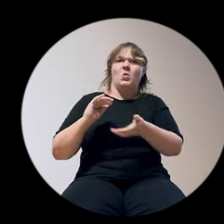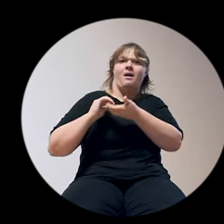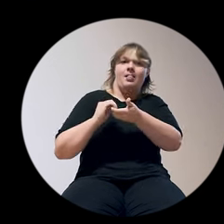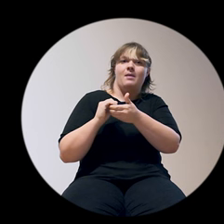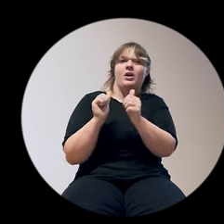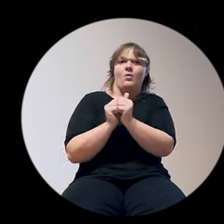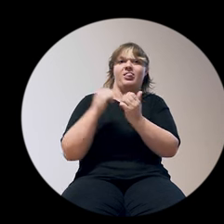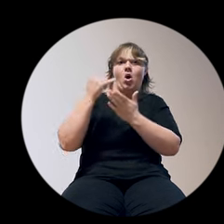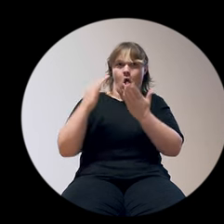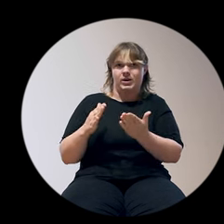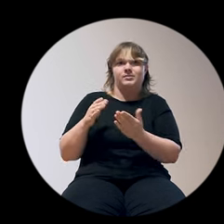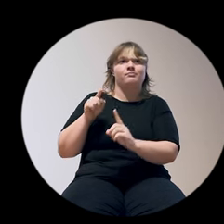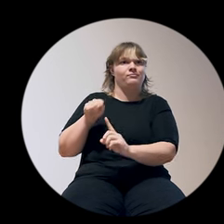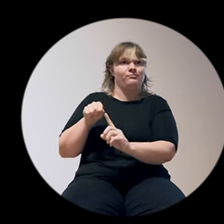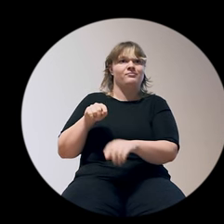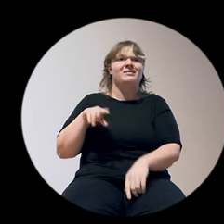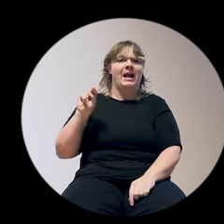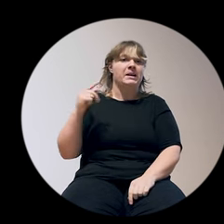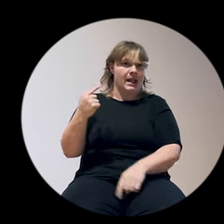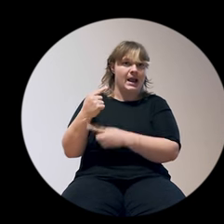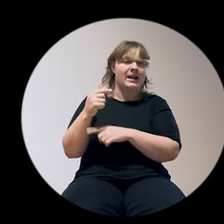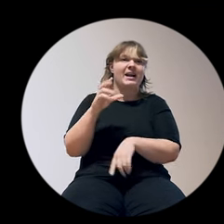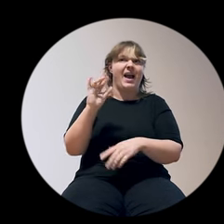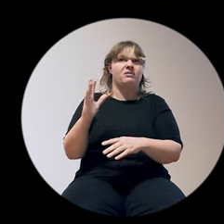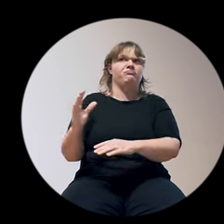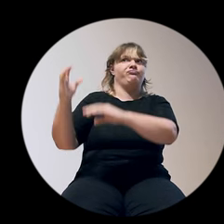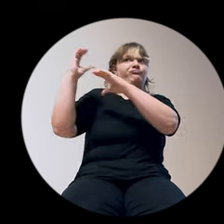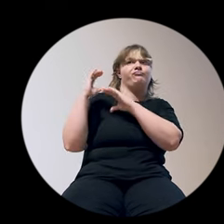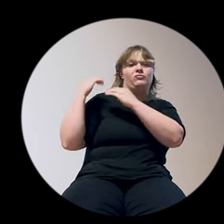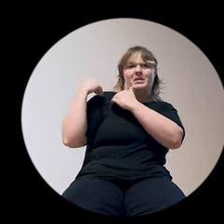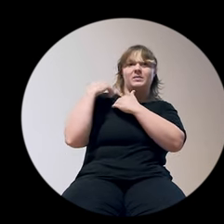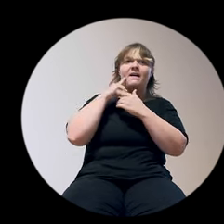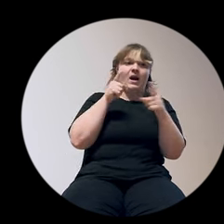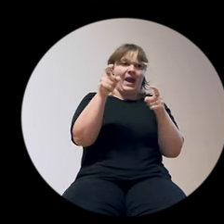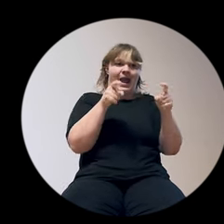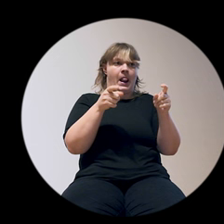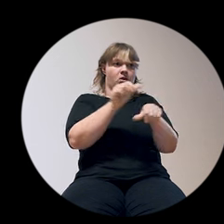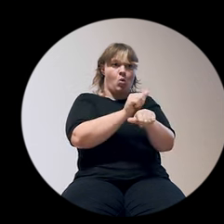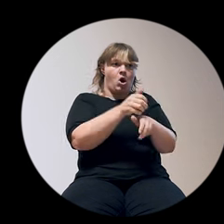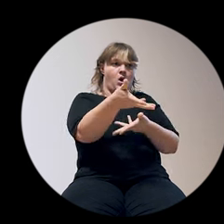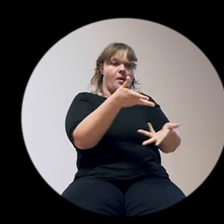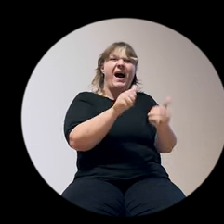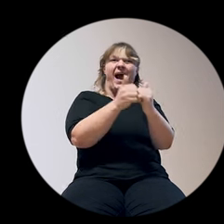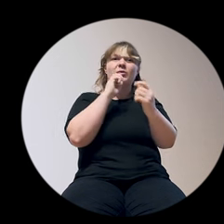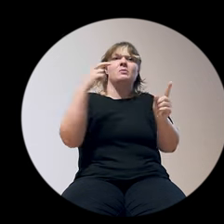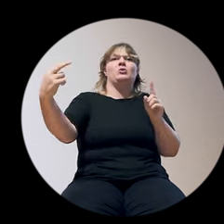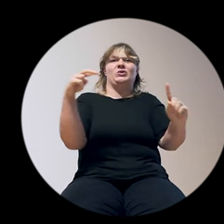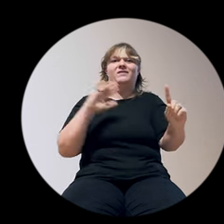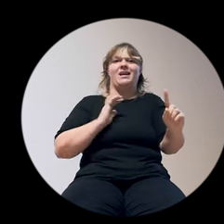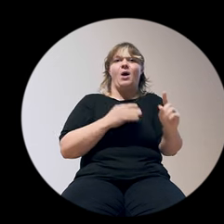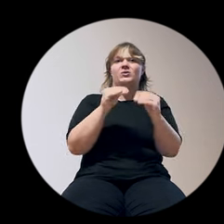collaborate with the artist and take on the responsibility not only of handling the work, but of the way it's perceived in our